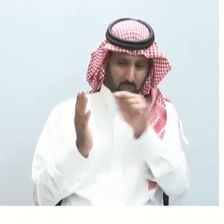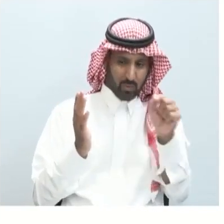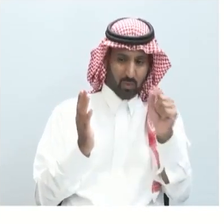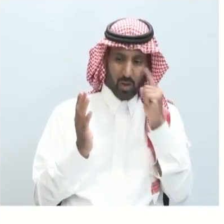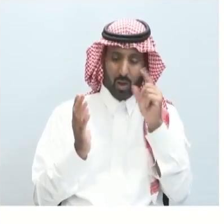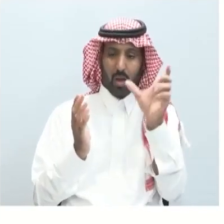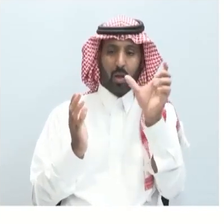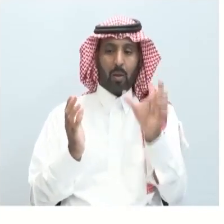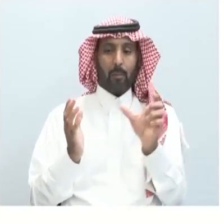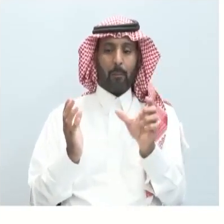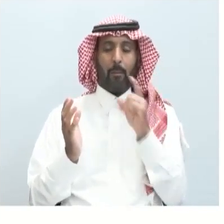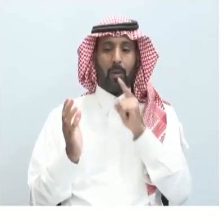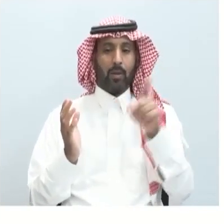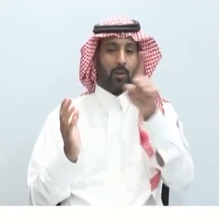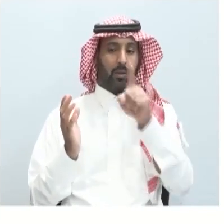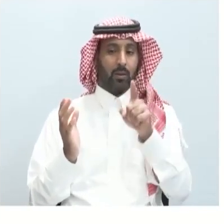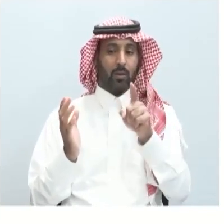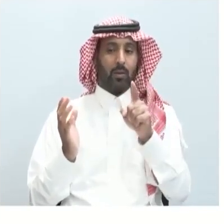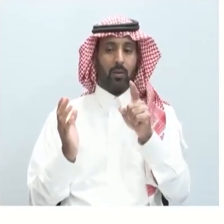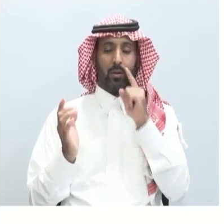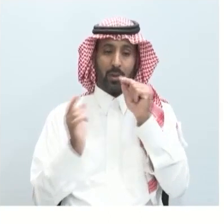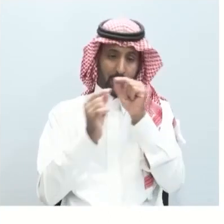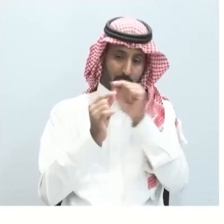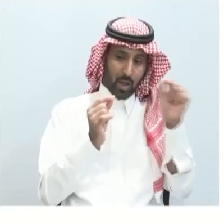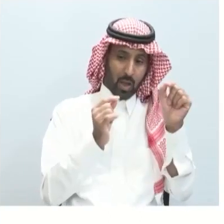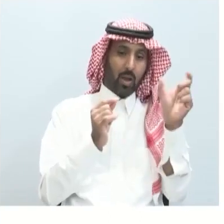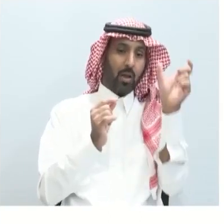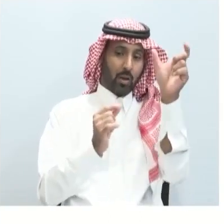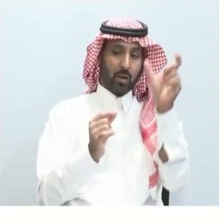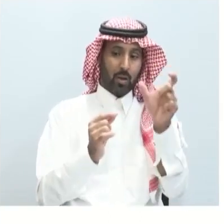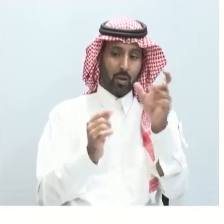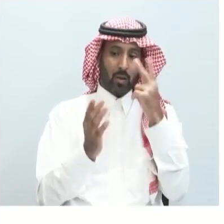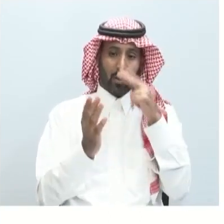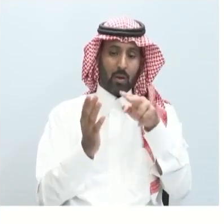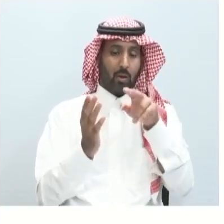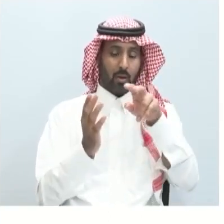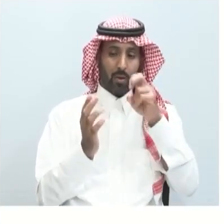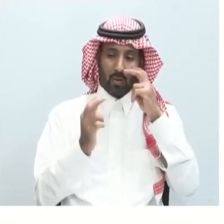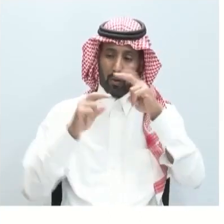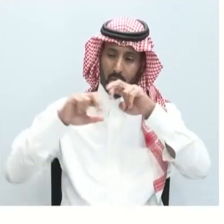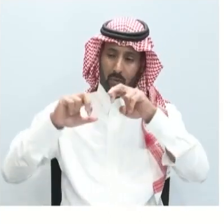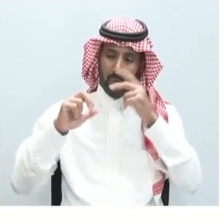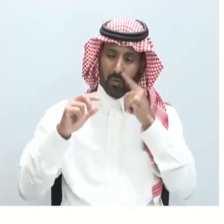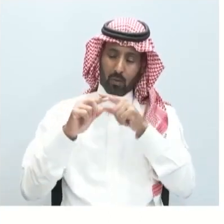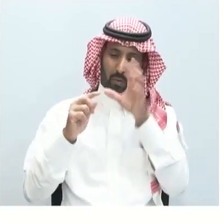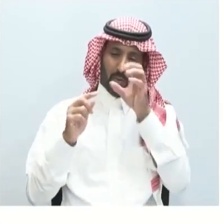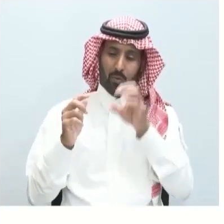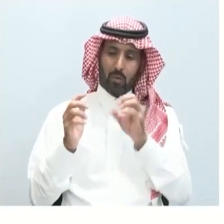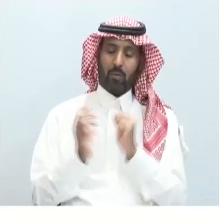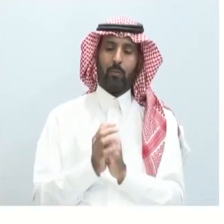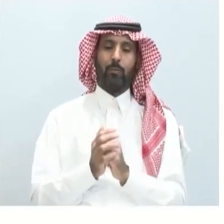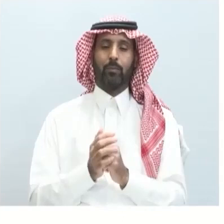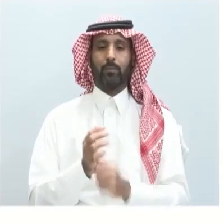the question. So each question will be having an underlined word. You can scan for this word just to find the information that you are